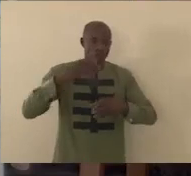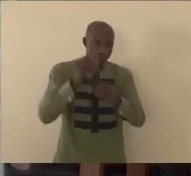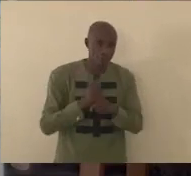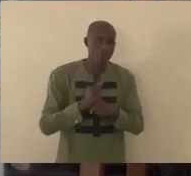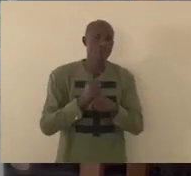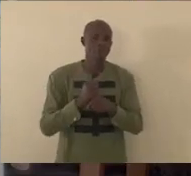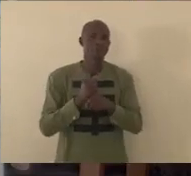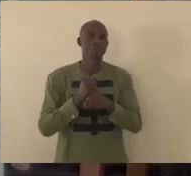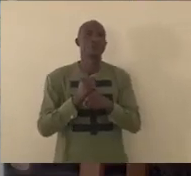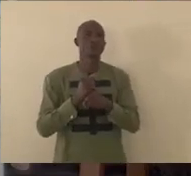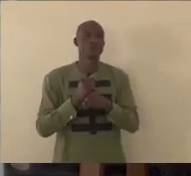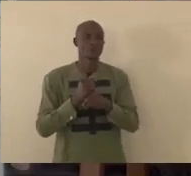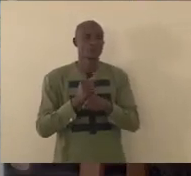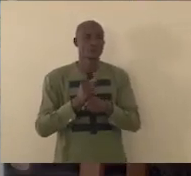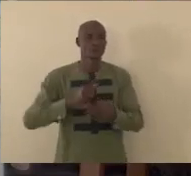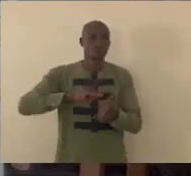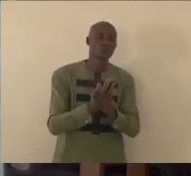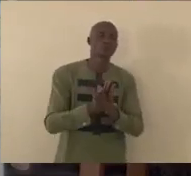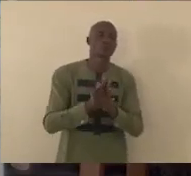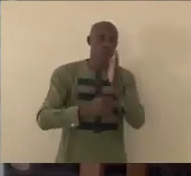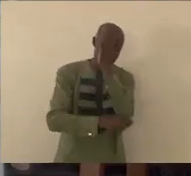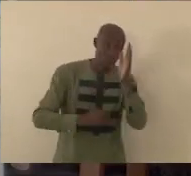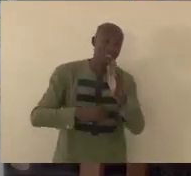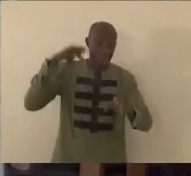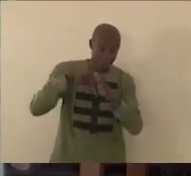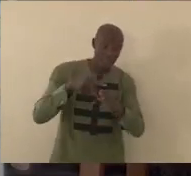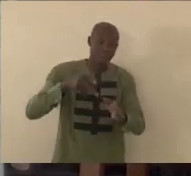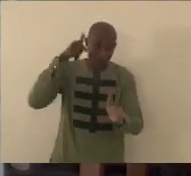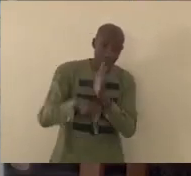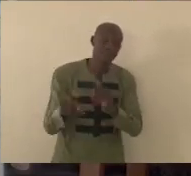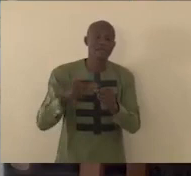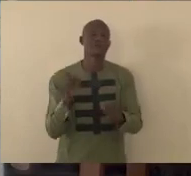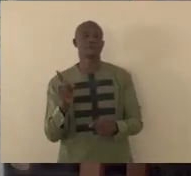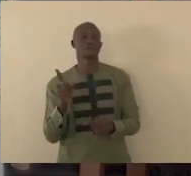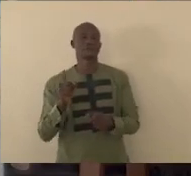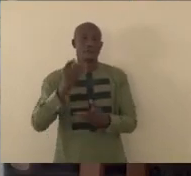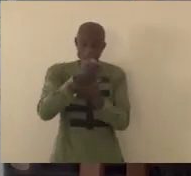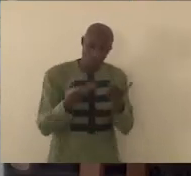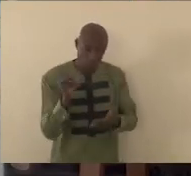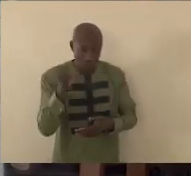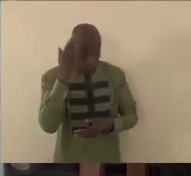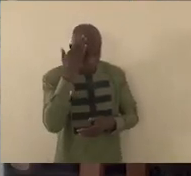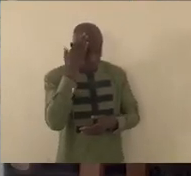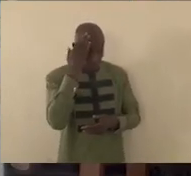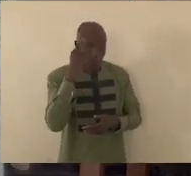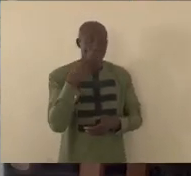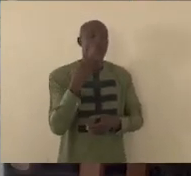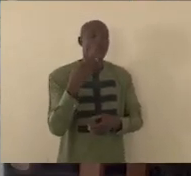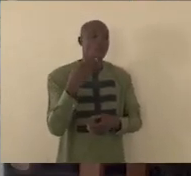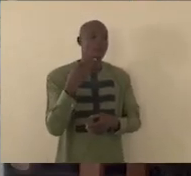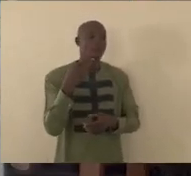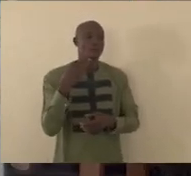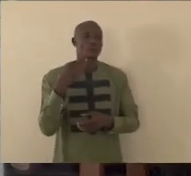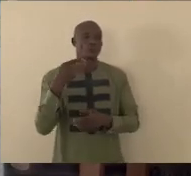to have recruited the so-called unknown government to cause mayhem here and there in the polity. Some of them are known to have regularly